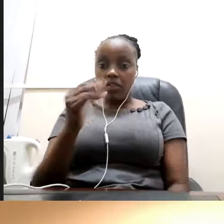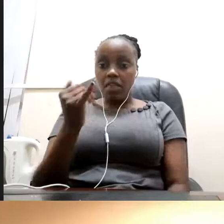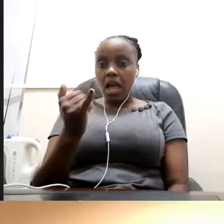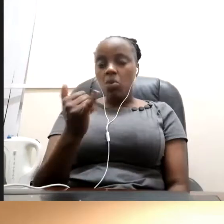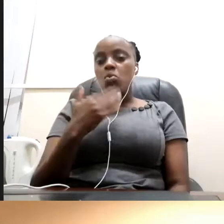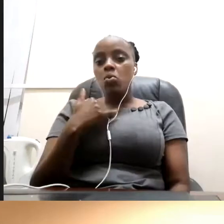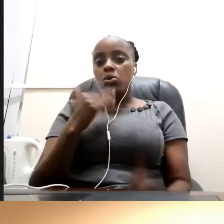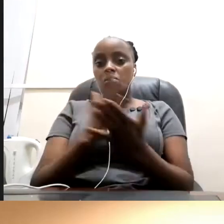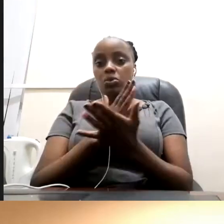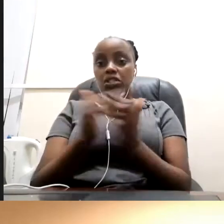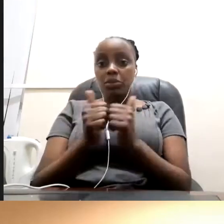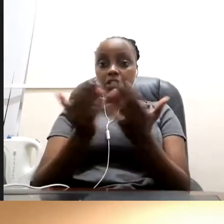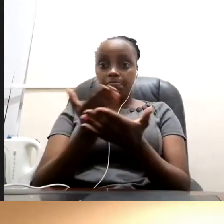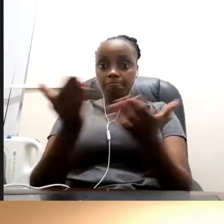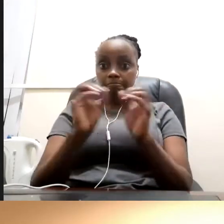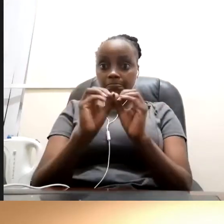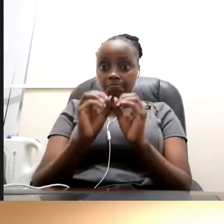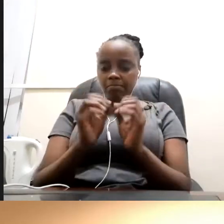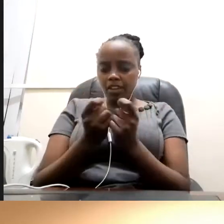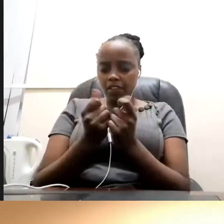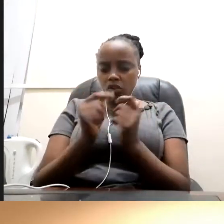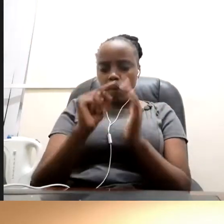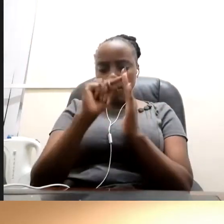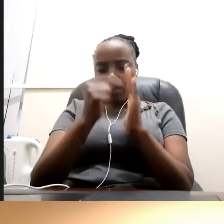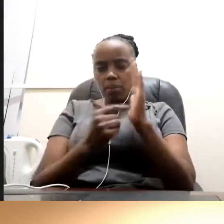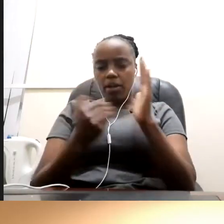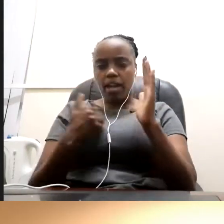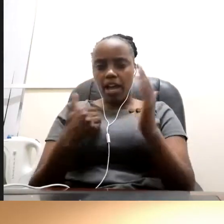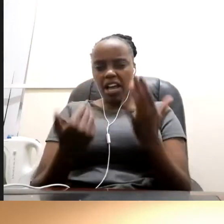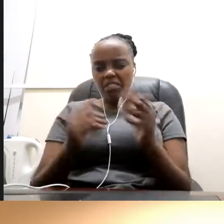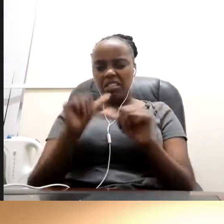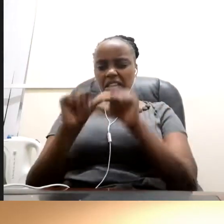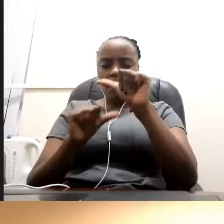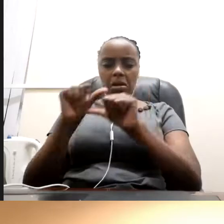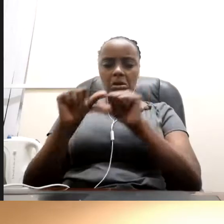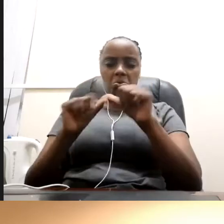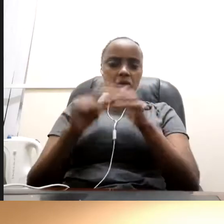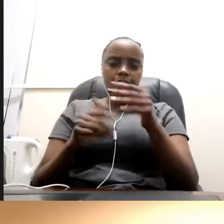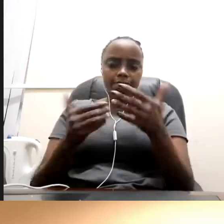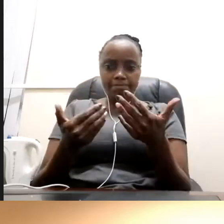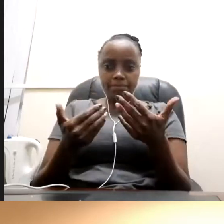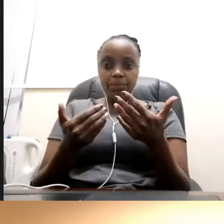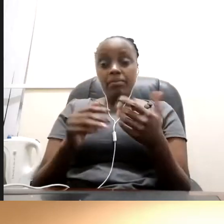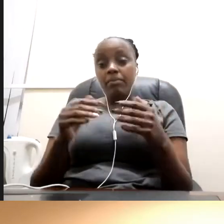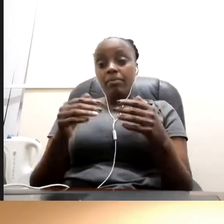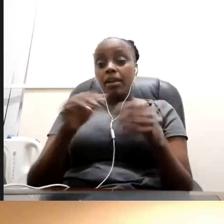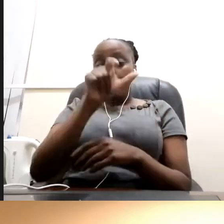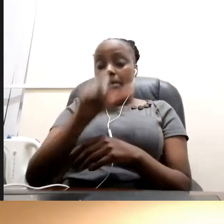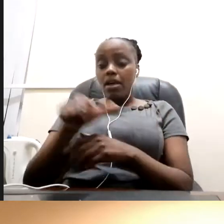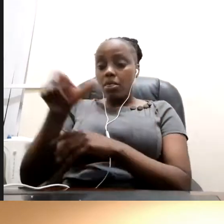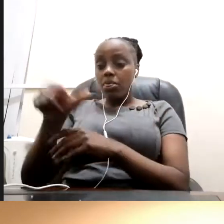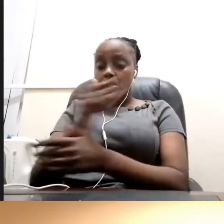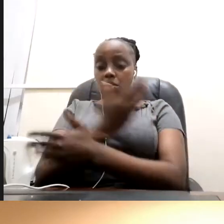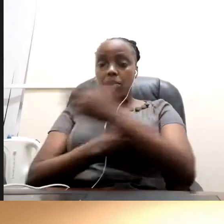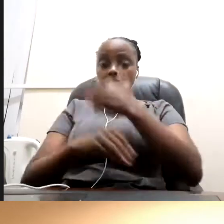with you a few points from there. It has to do with persons with disabilities. We noted